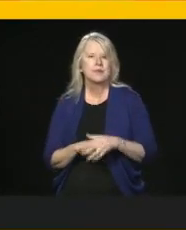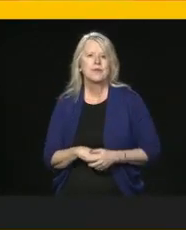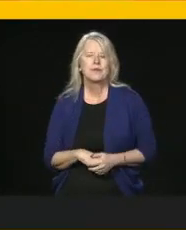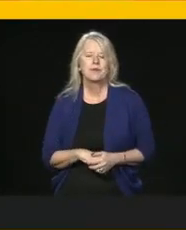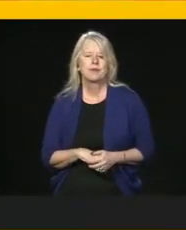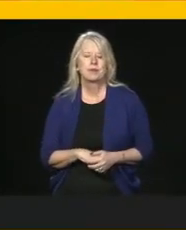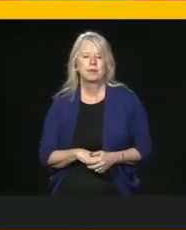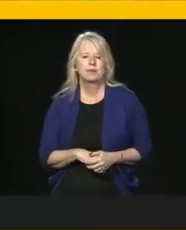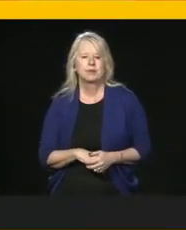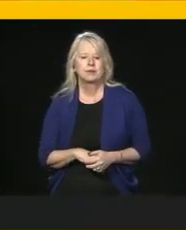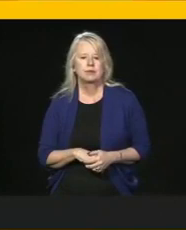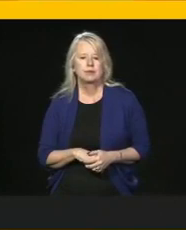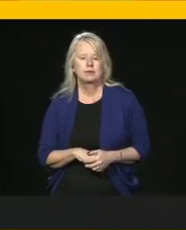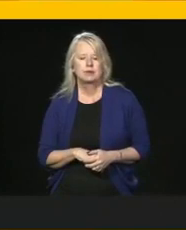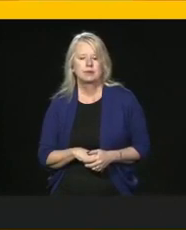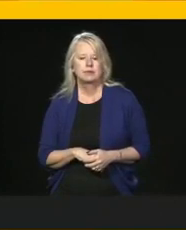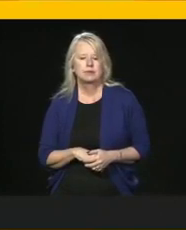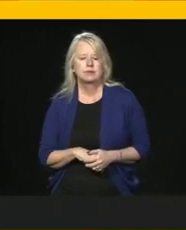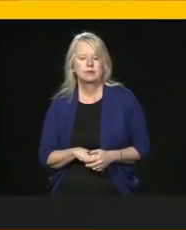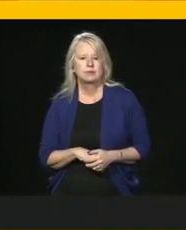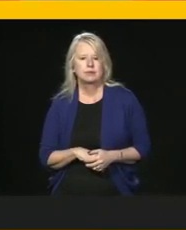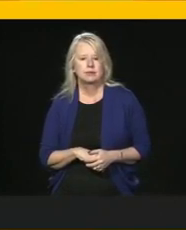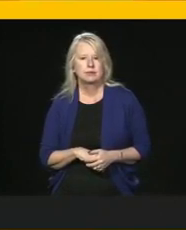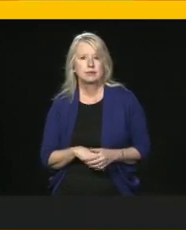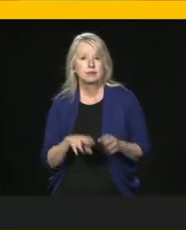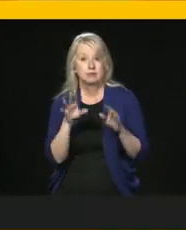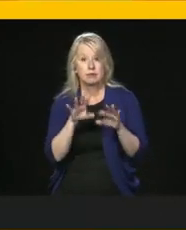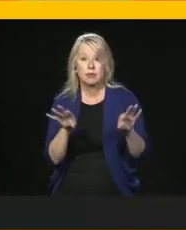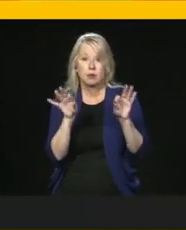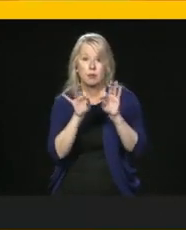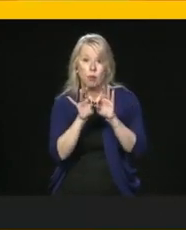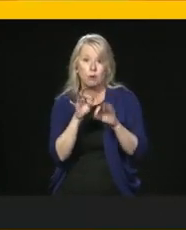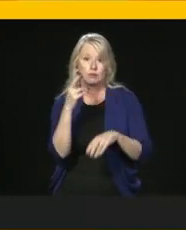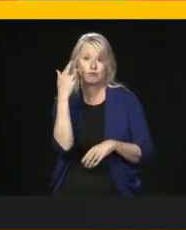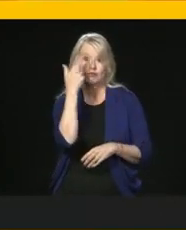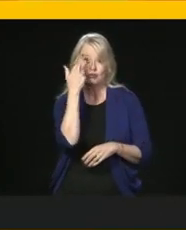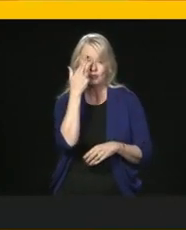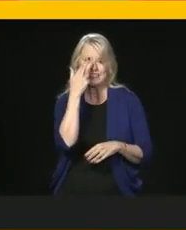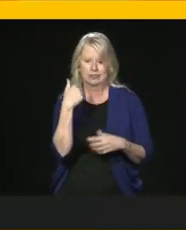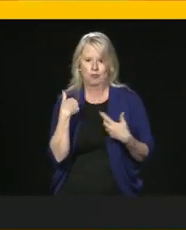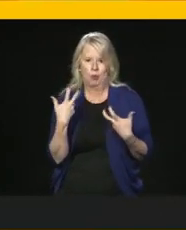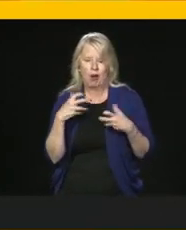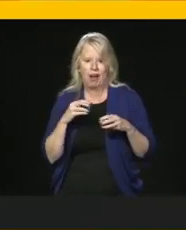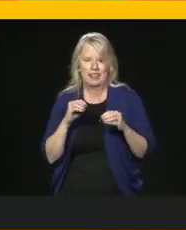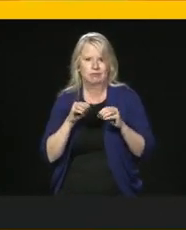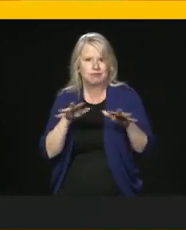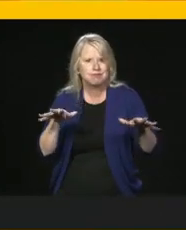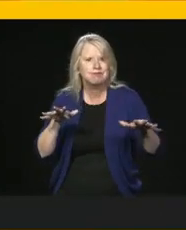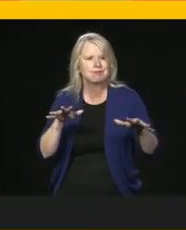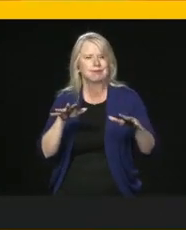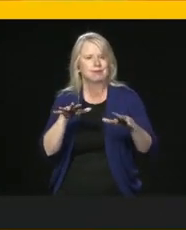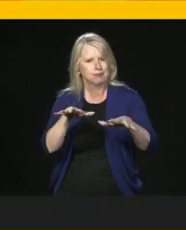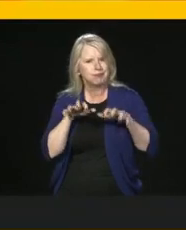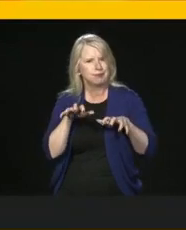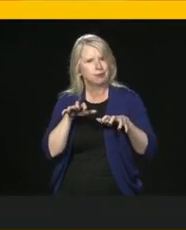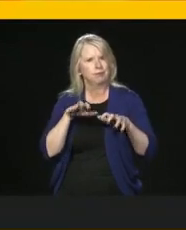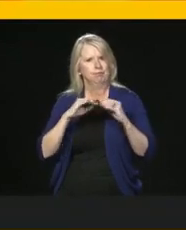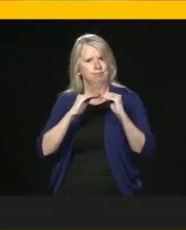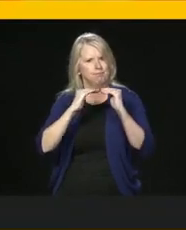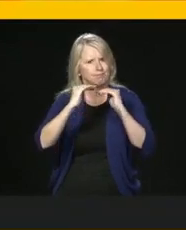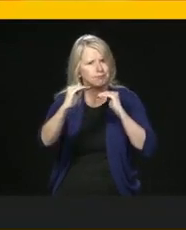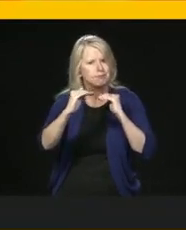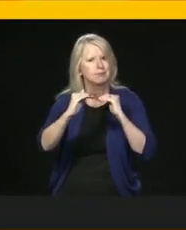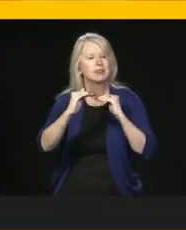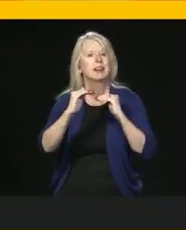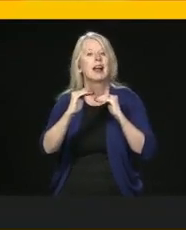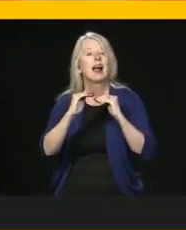A key reason we want to delay and flatten the epidemic curve is to buy time for